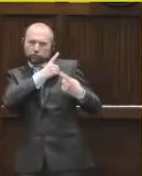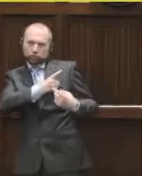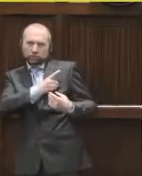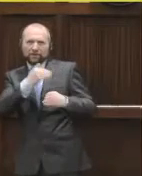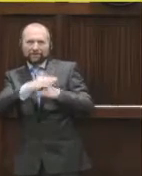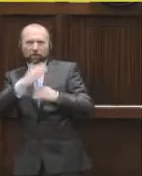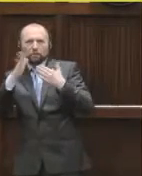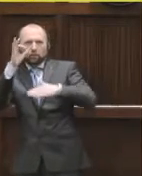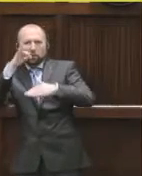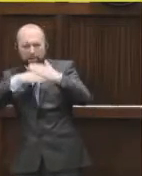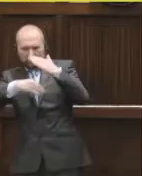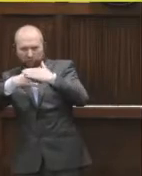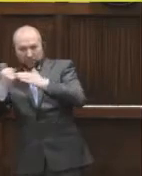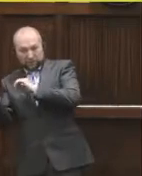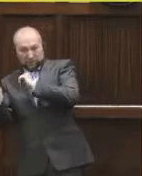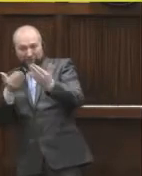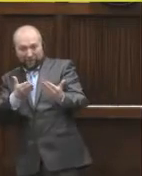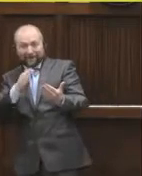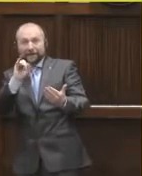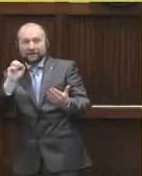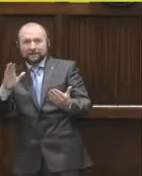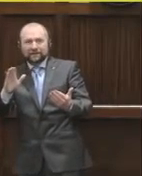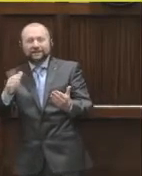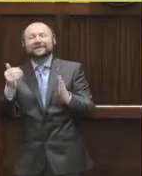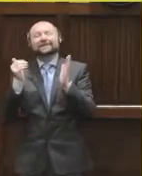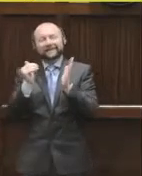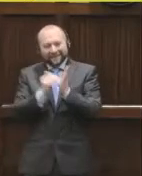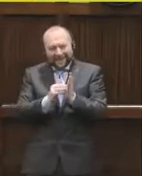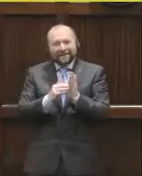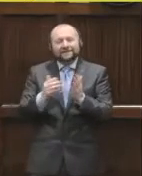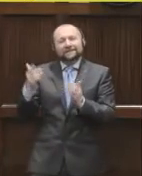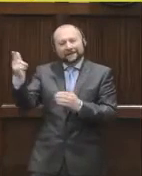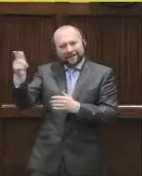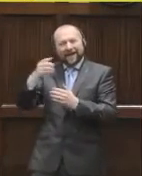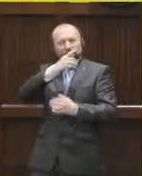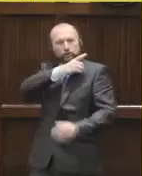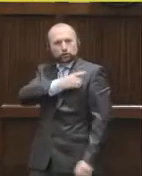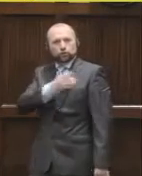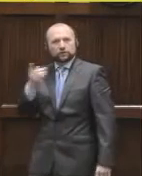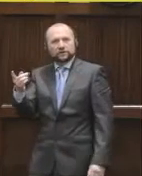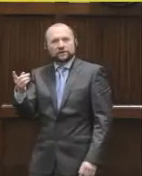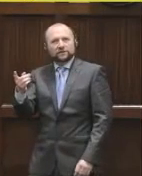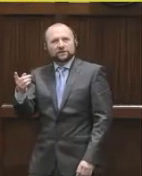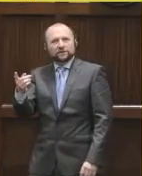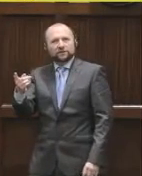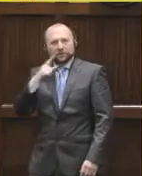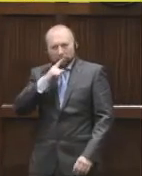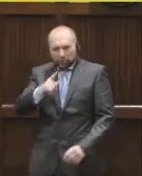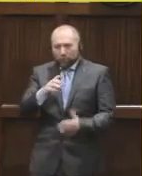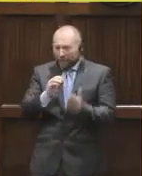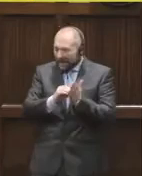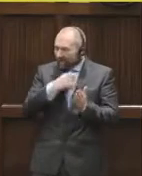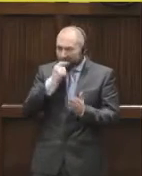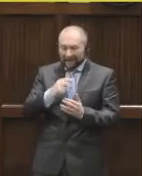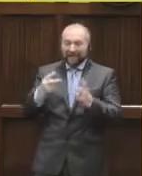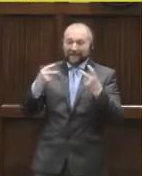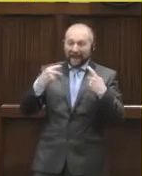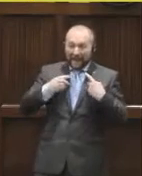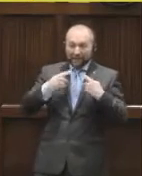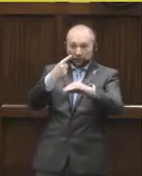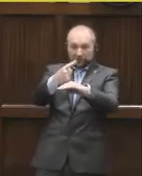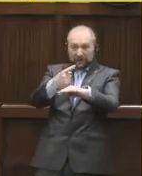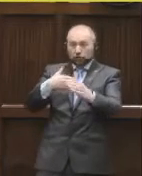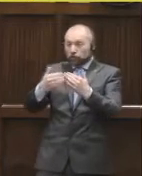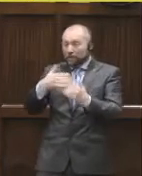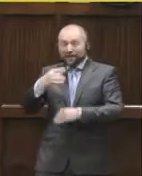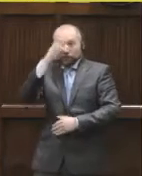ISL. Yes, the bodies do have a duty, but I think we have to say that the language exists regardless of that